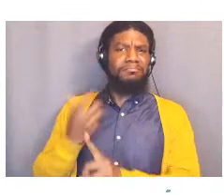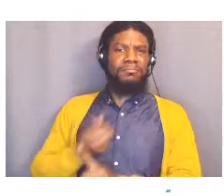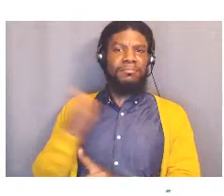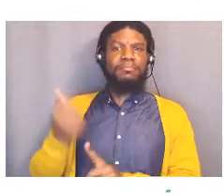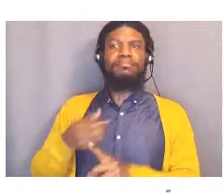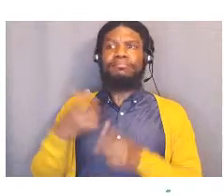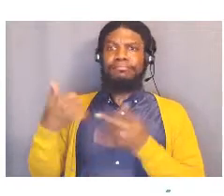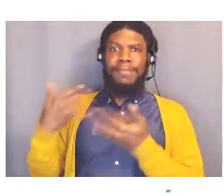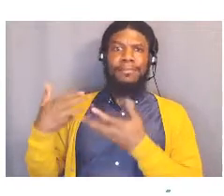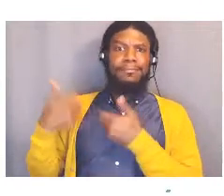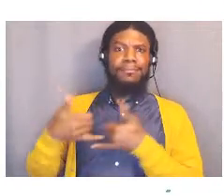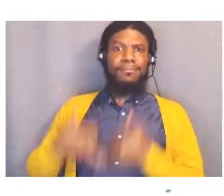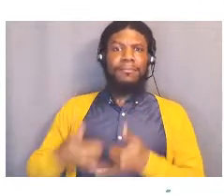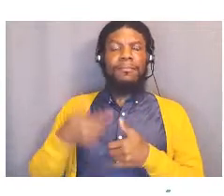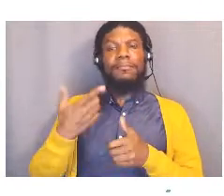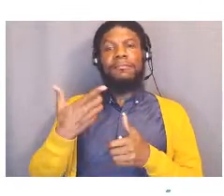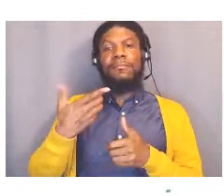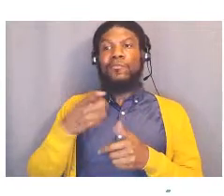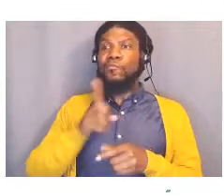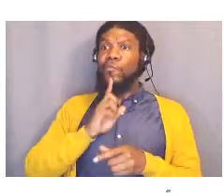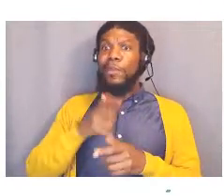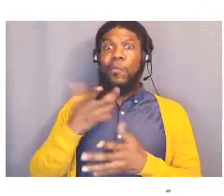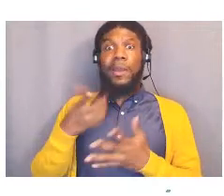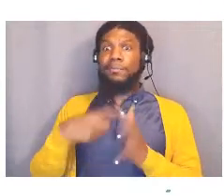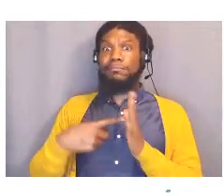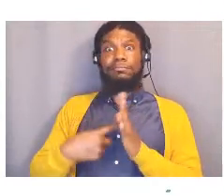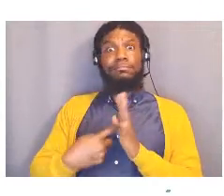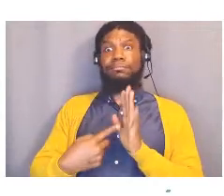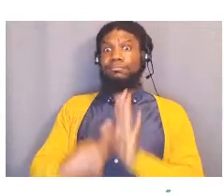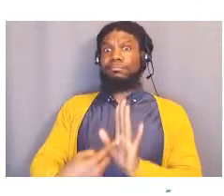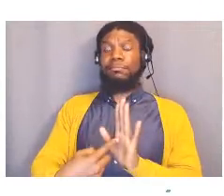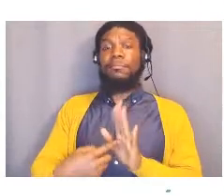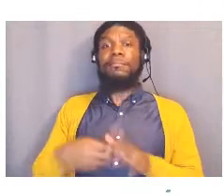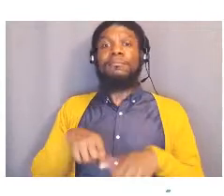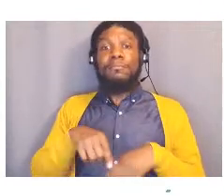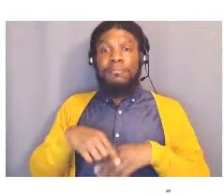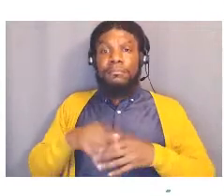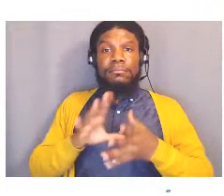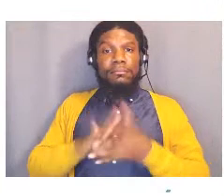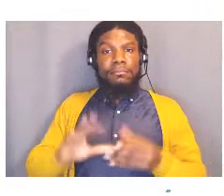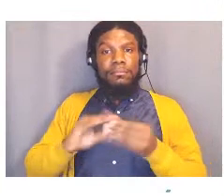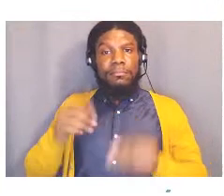Young and the Young at Heart, a radio program that I had the pleasure of